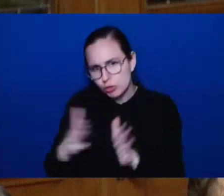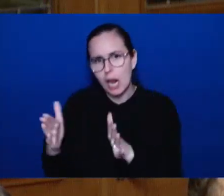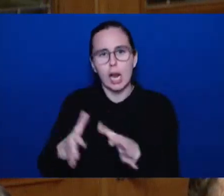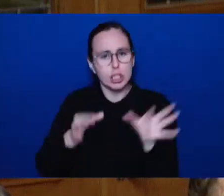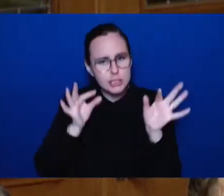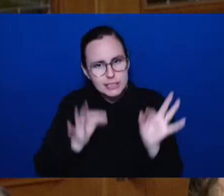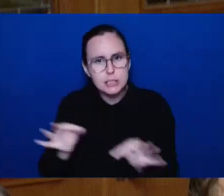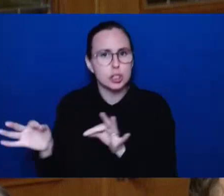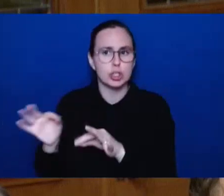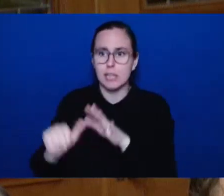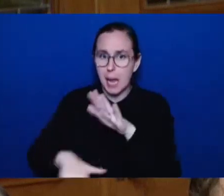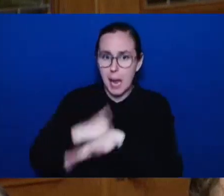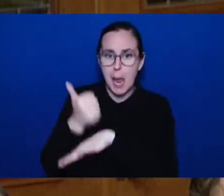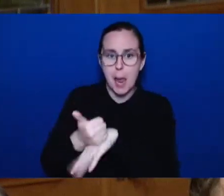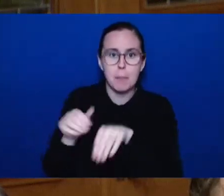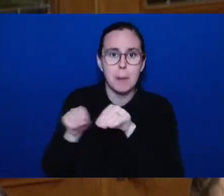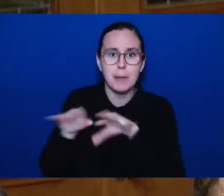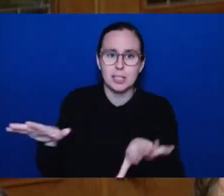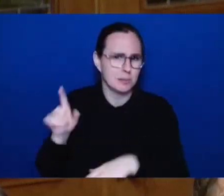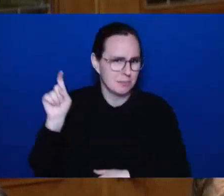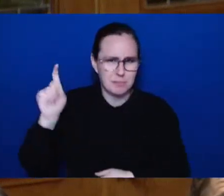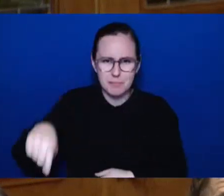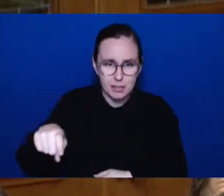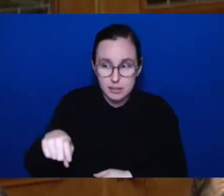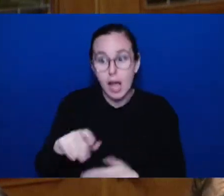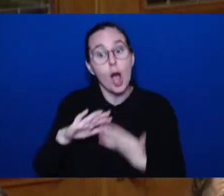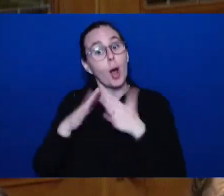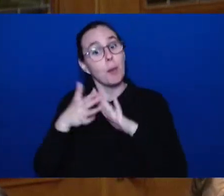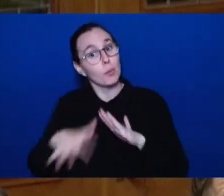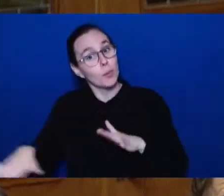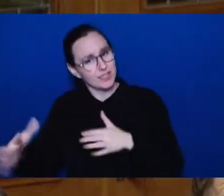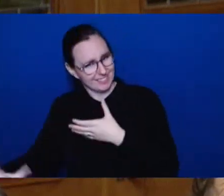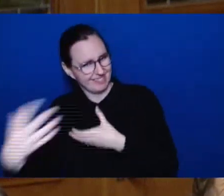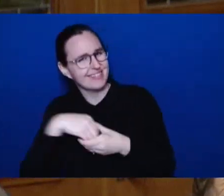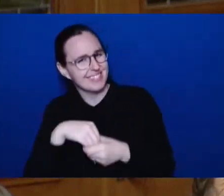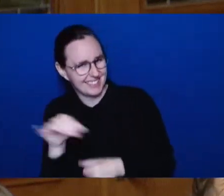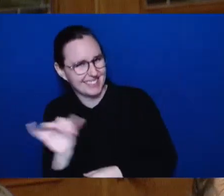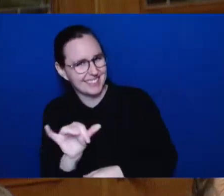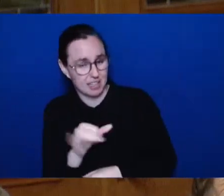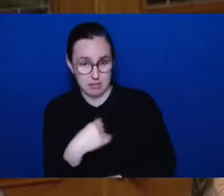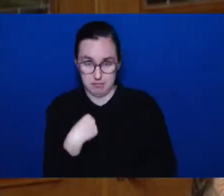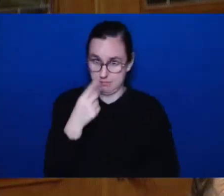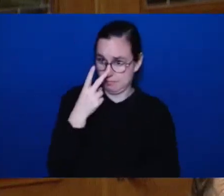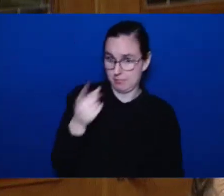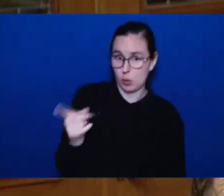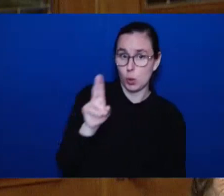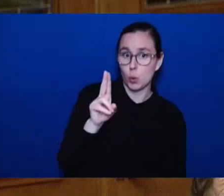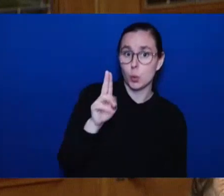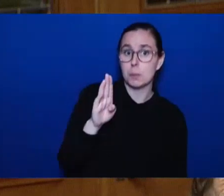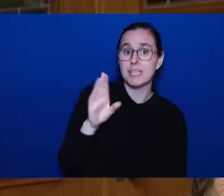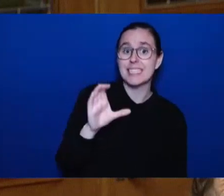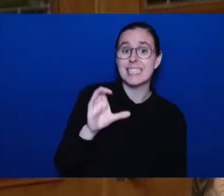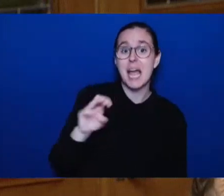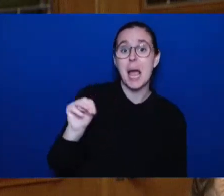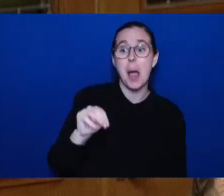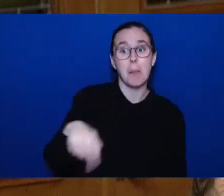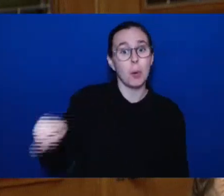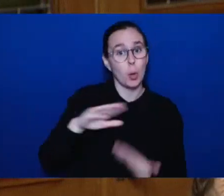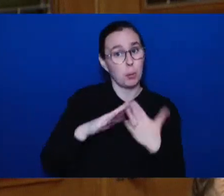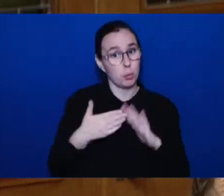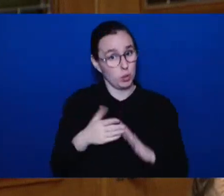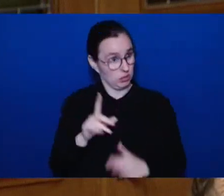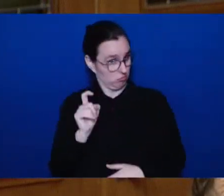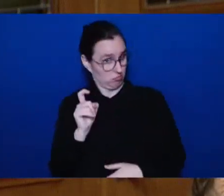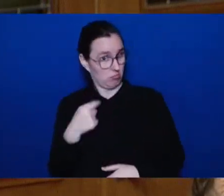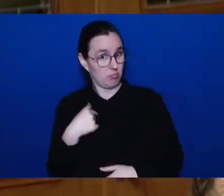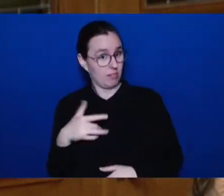and implementation. We certainly heard at UBCM that that's not how communities are feeling right now in their relationship with this government. But I'm going to make this easier for